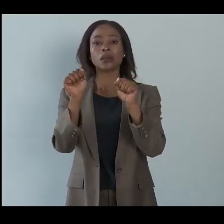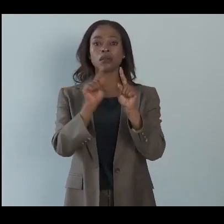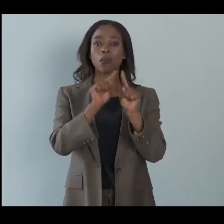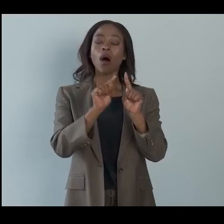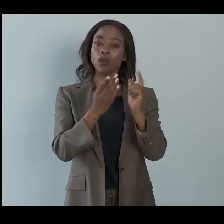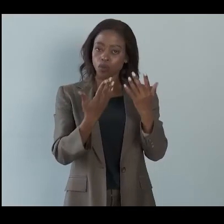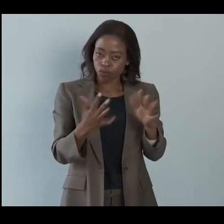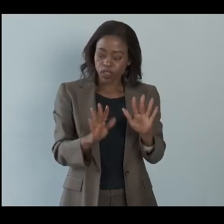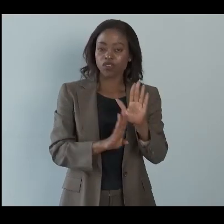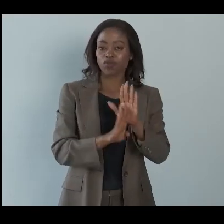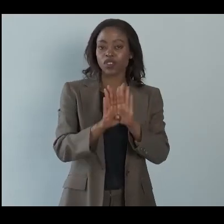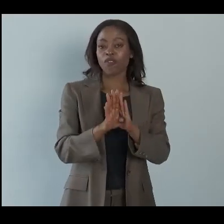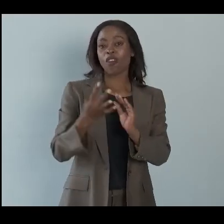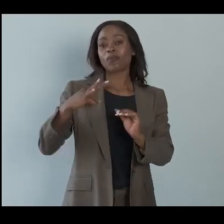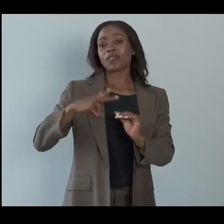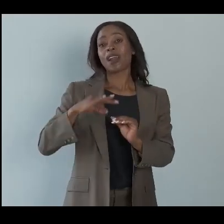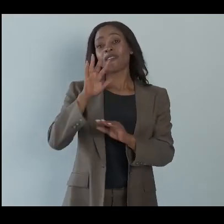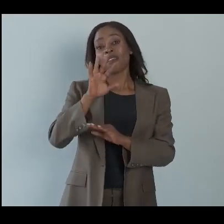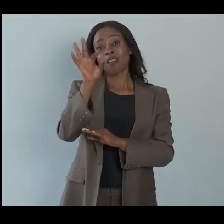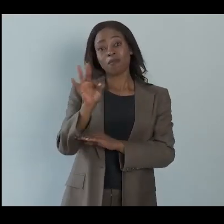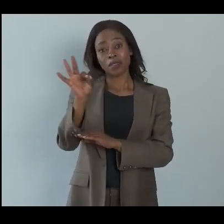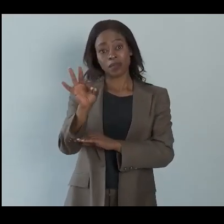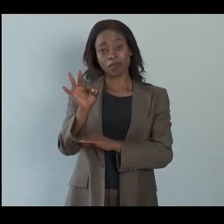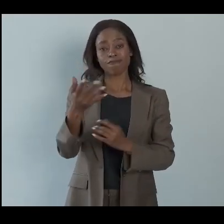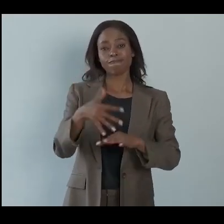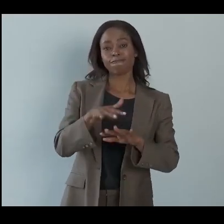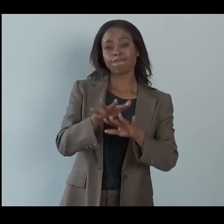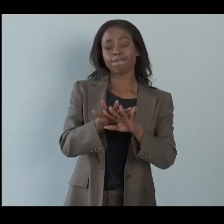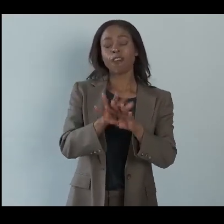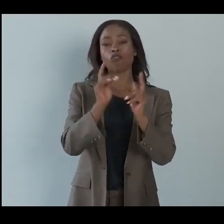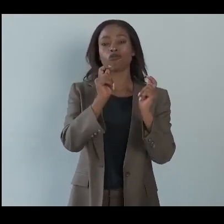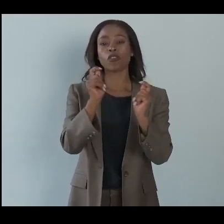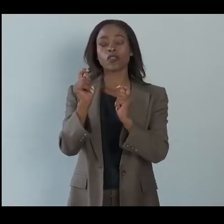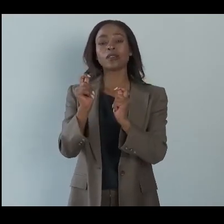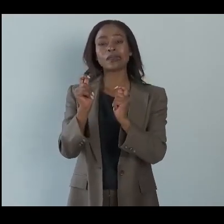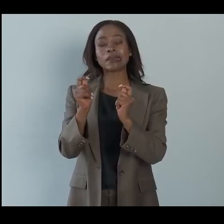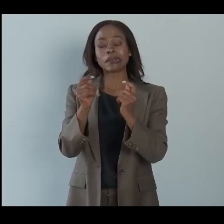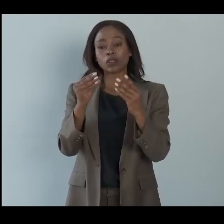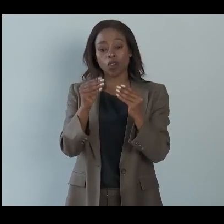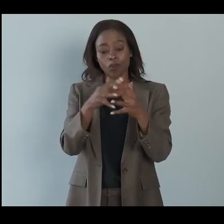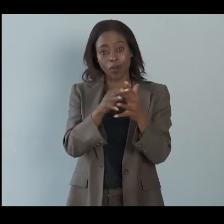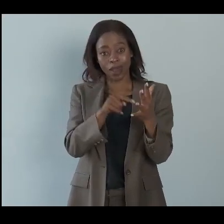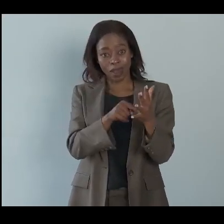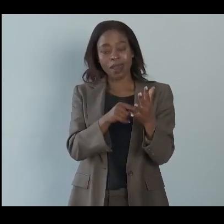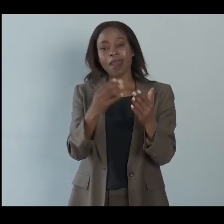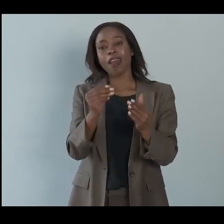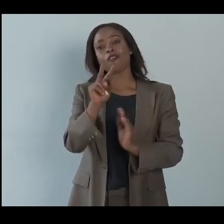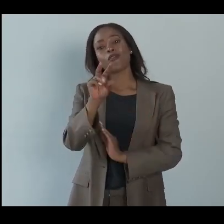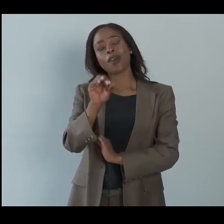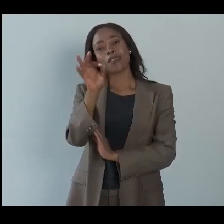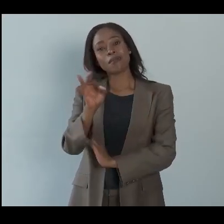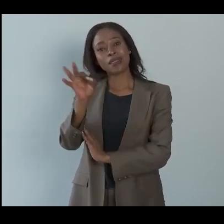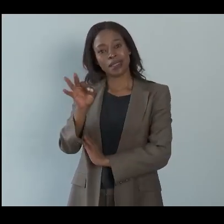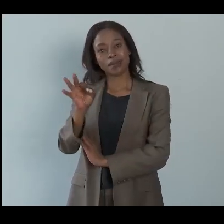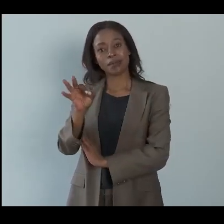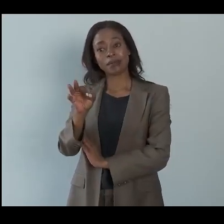5%. Integrated Transaction Solutions is our second largest business, contributing 20% of revenue. It earns revenue